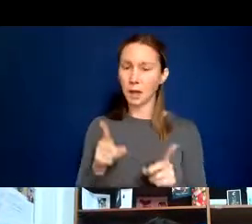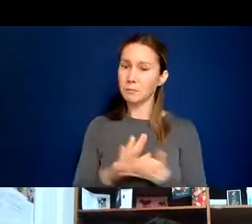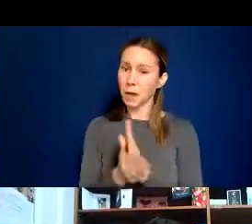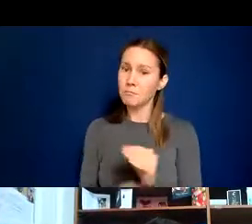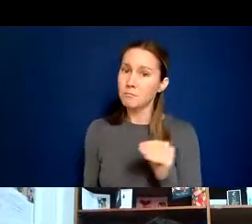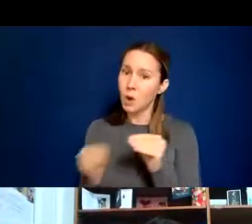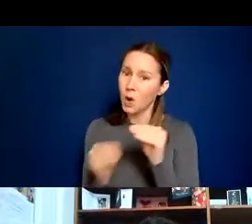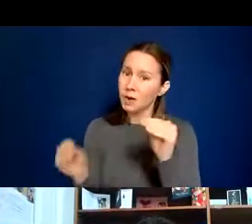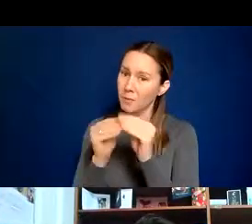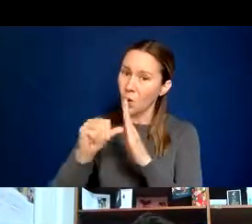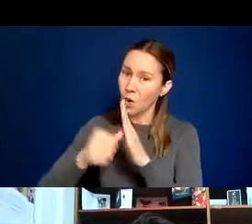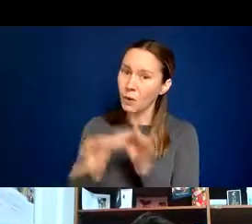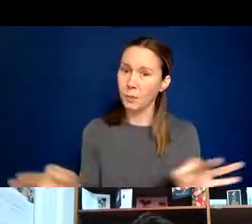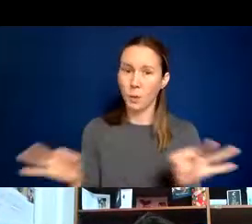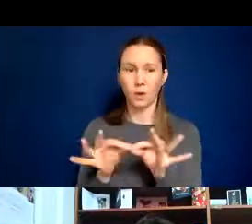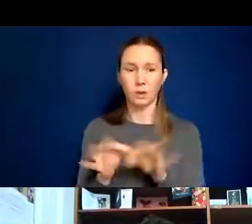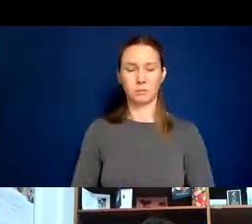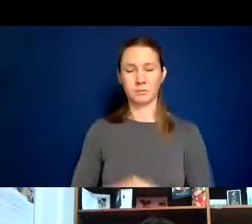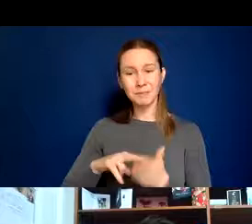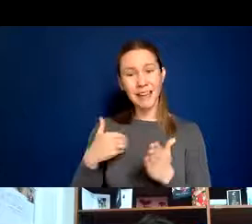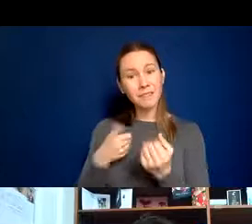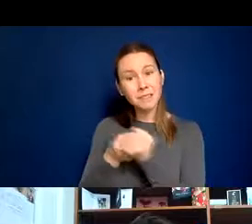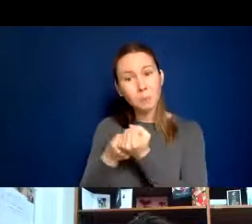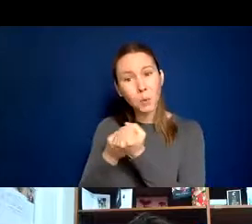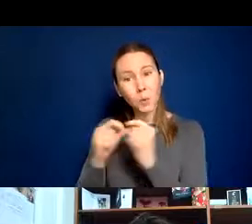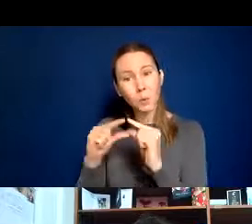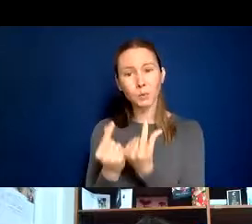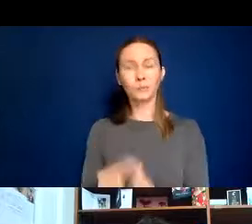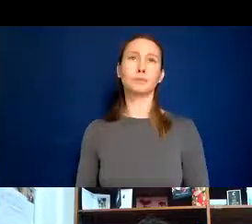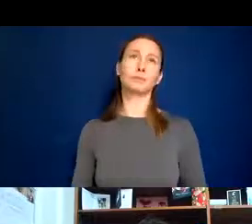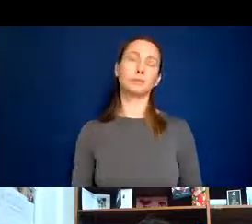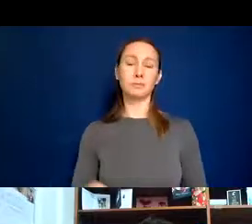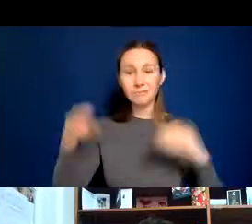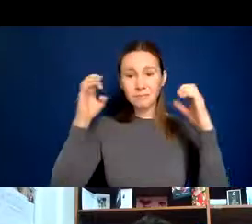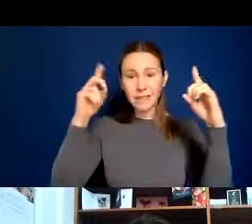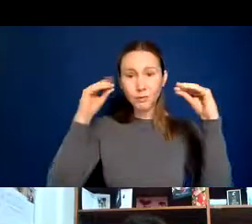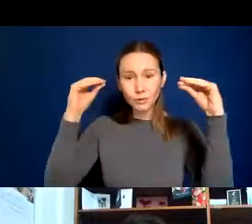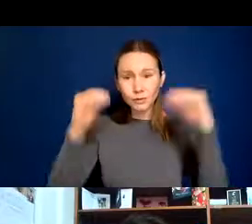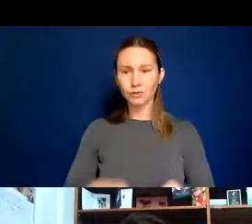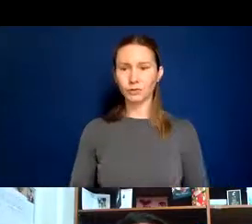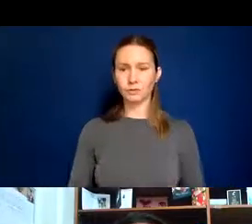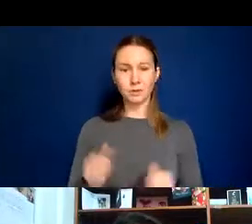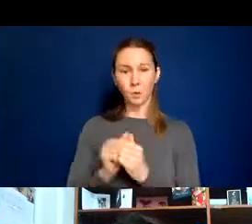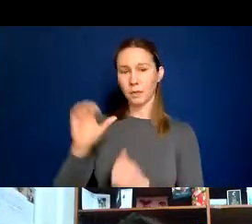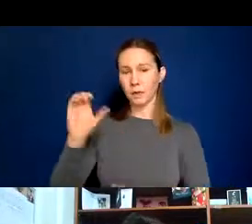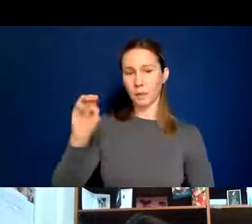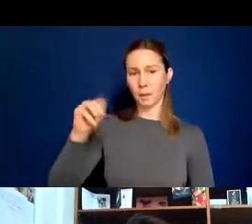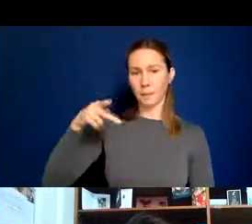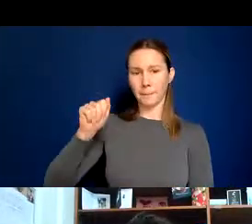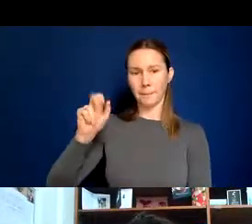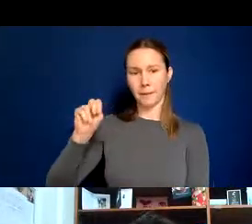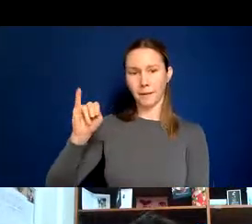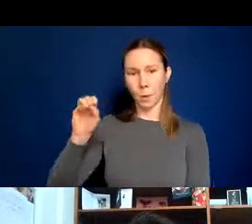like caregiver support groups, education. With Compania, they actually have a care coach that they